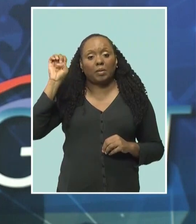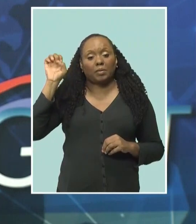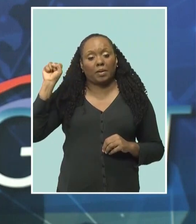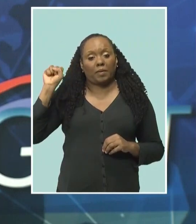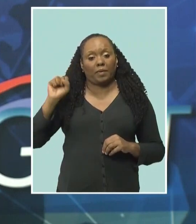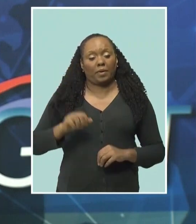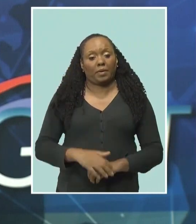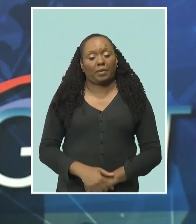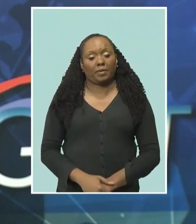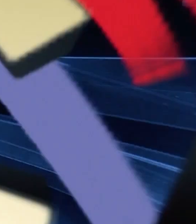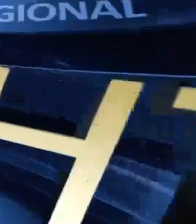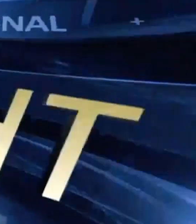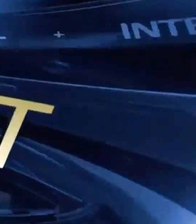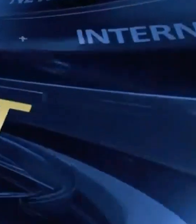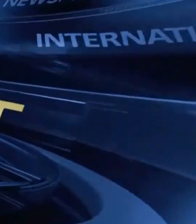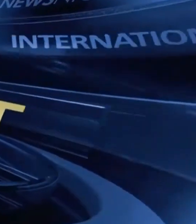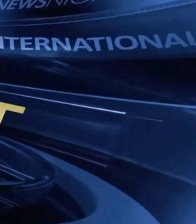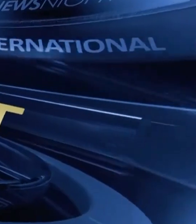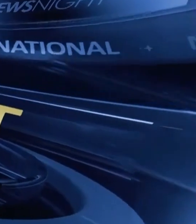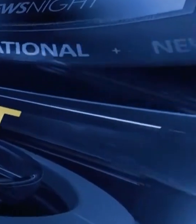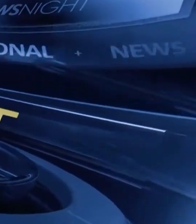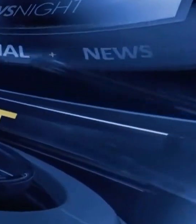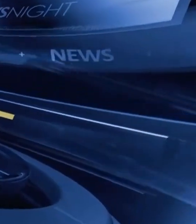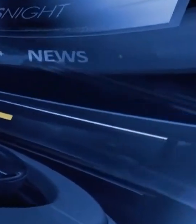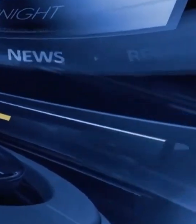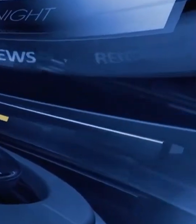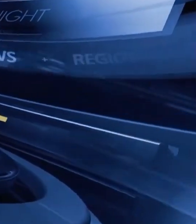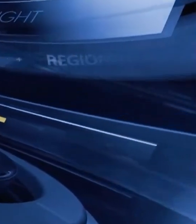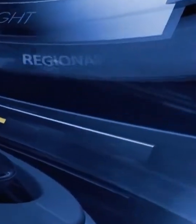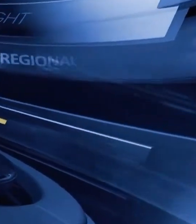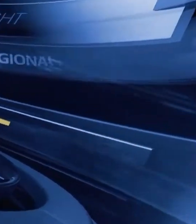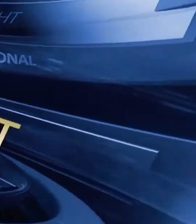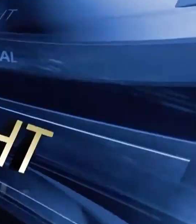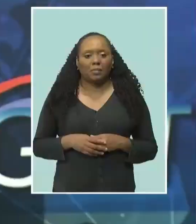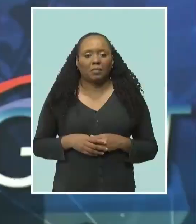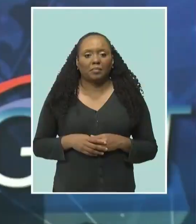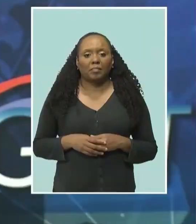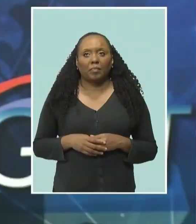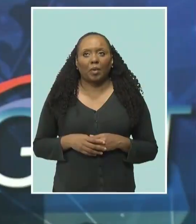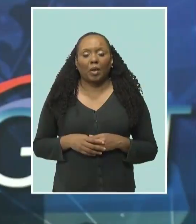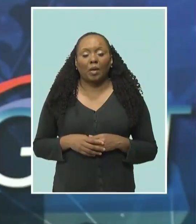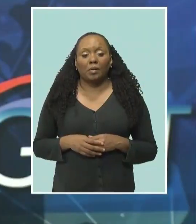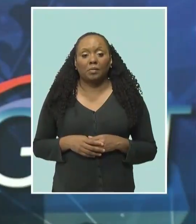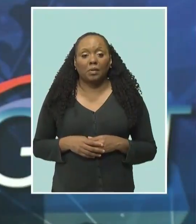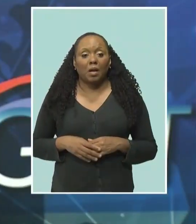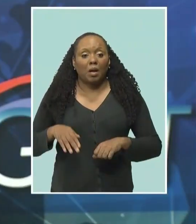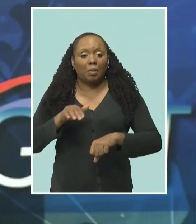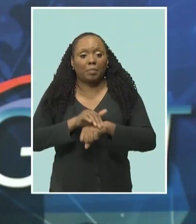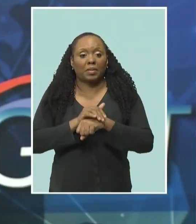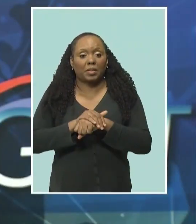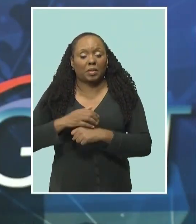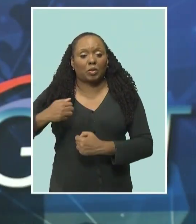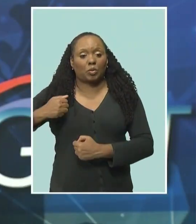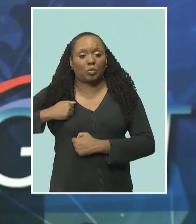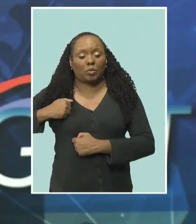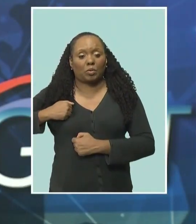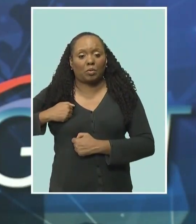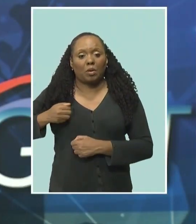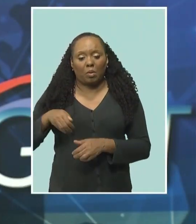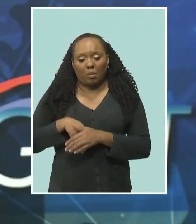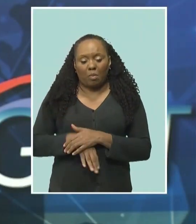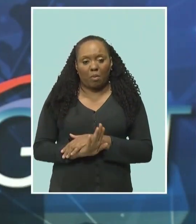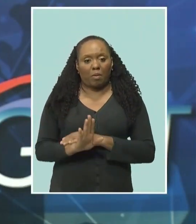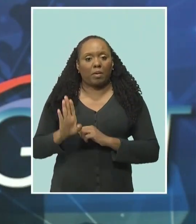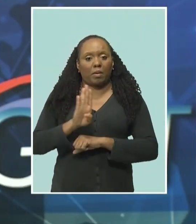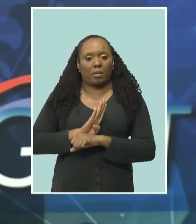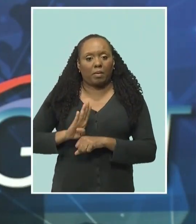Erskine Sandiford. A Barbadian-born former British soldier